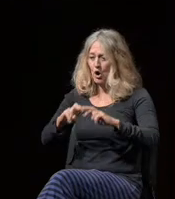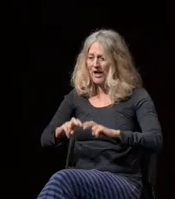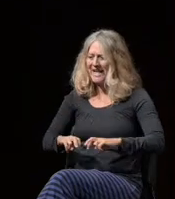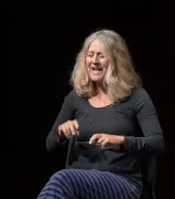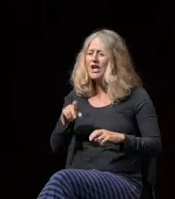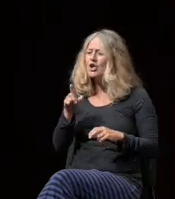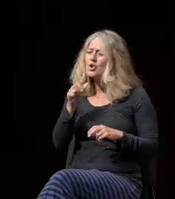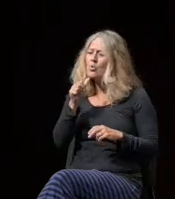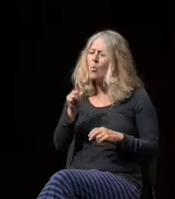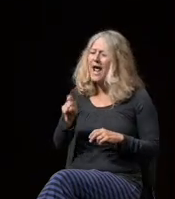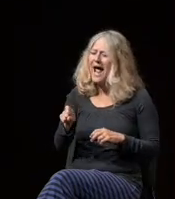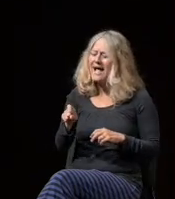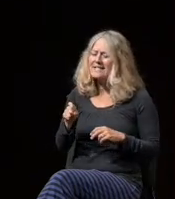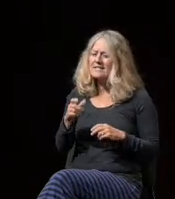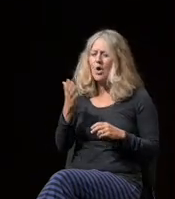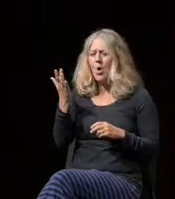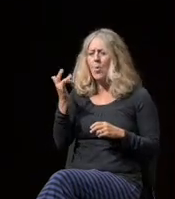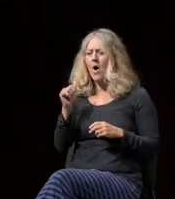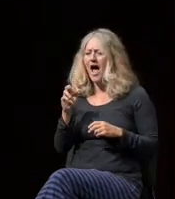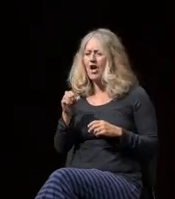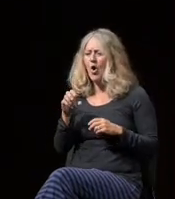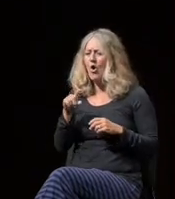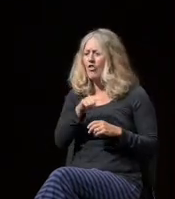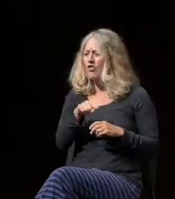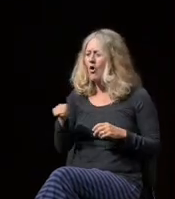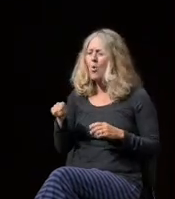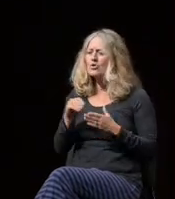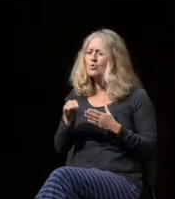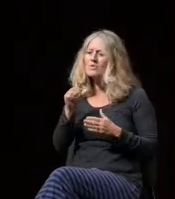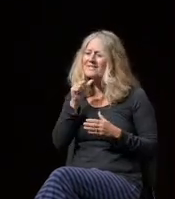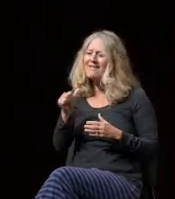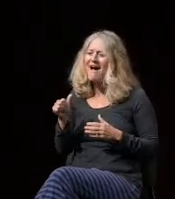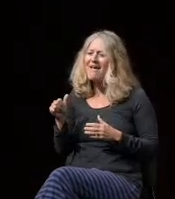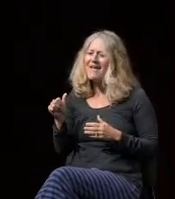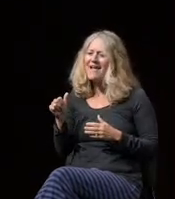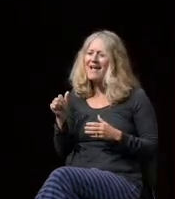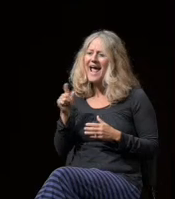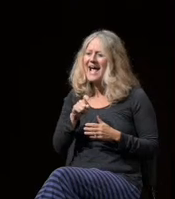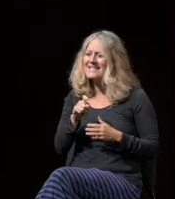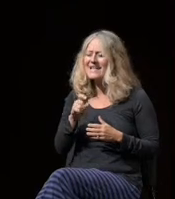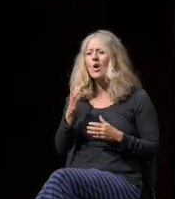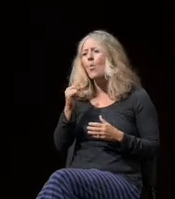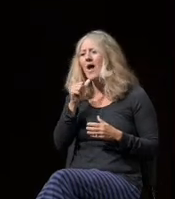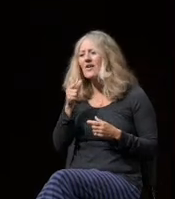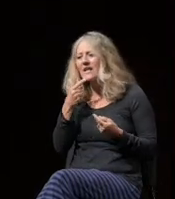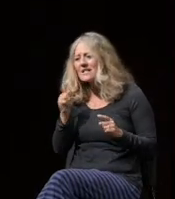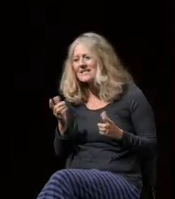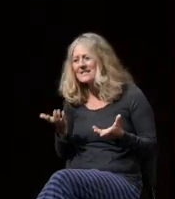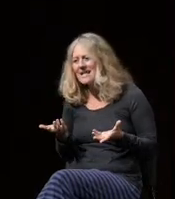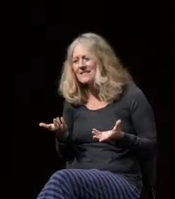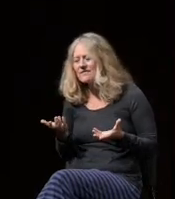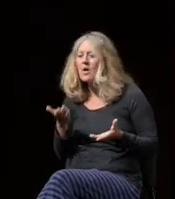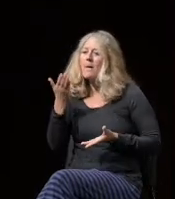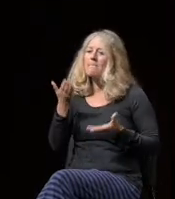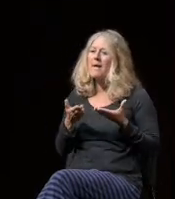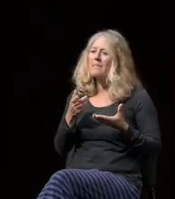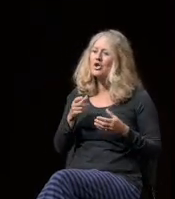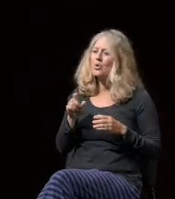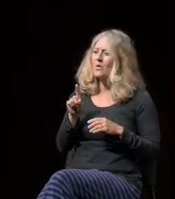asking, why are those students not passing? Why are they not being successful? You may